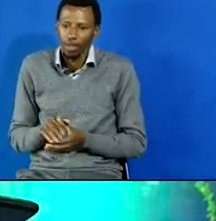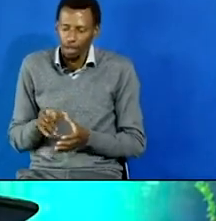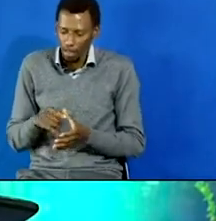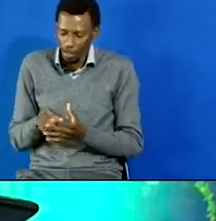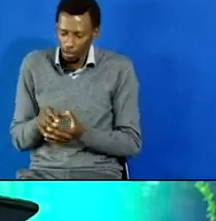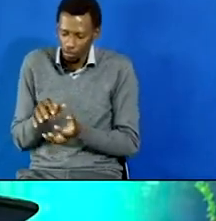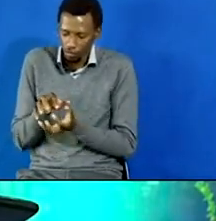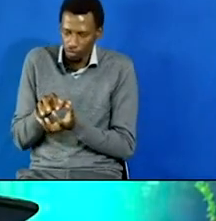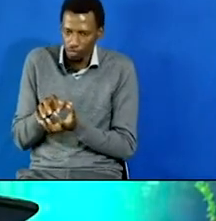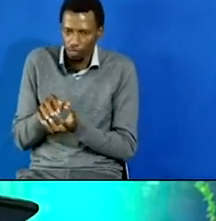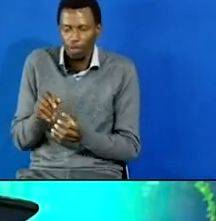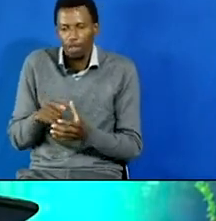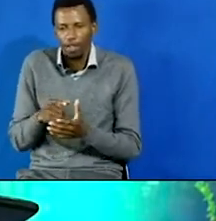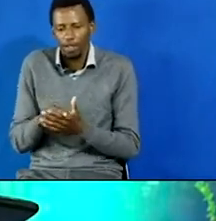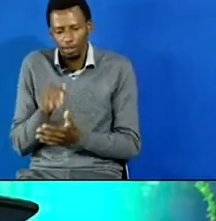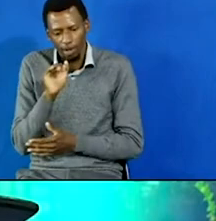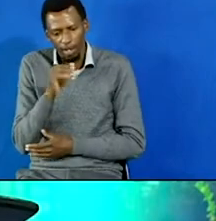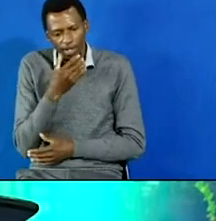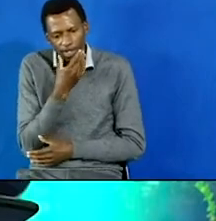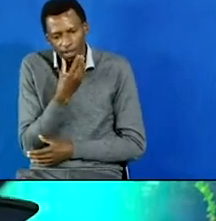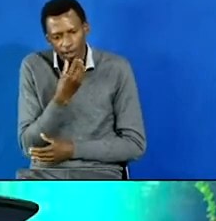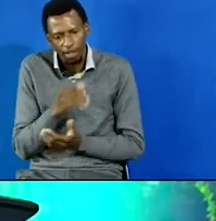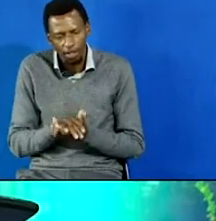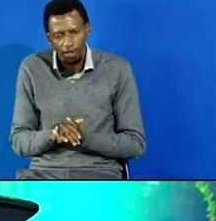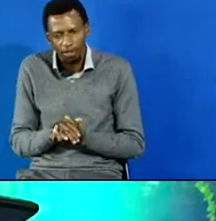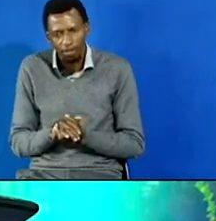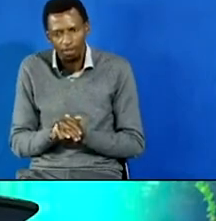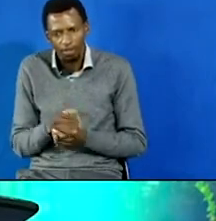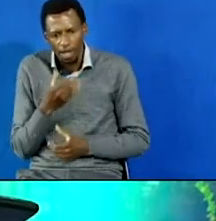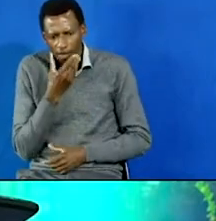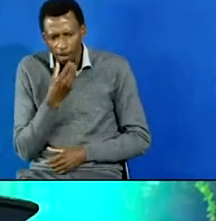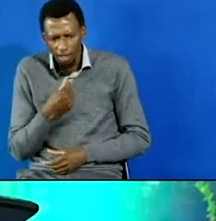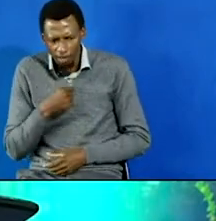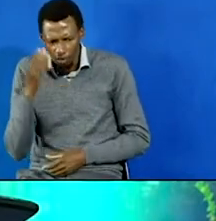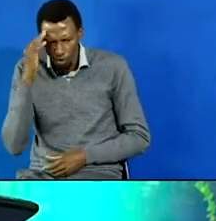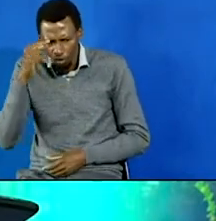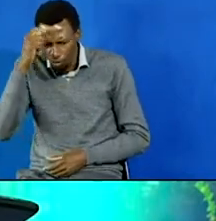there. And ask the father, Father,